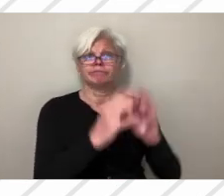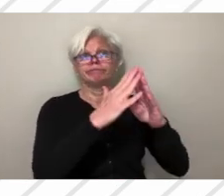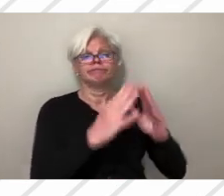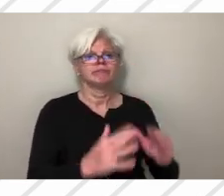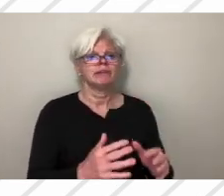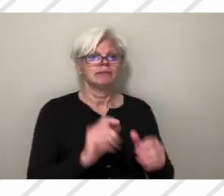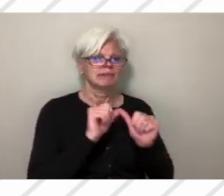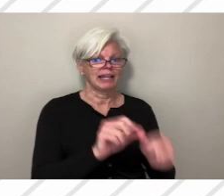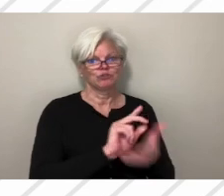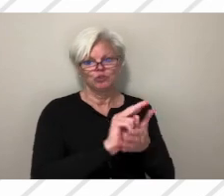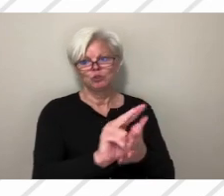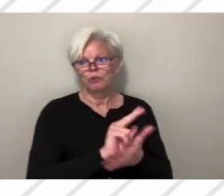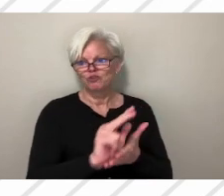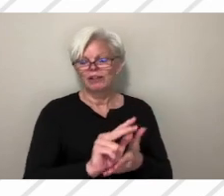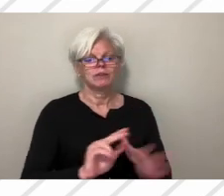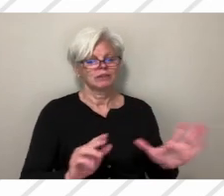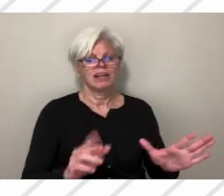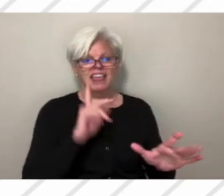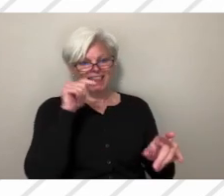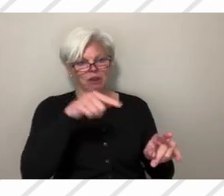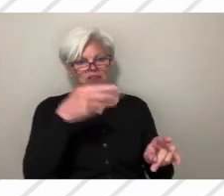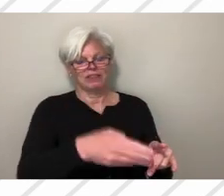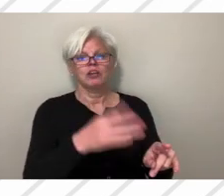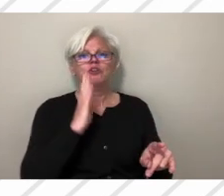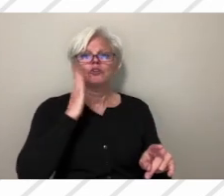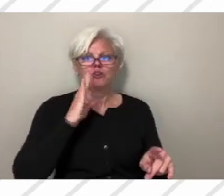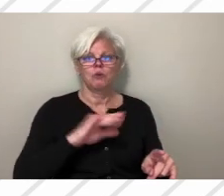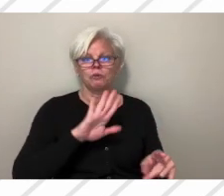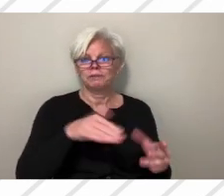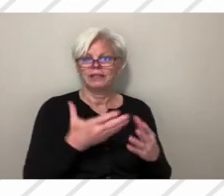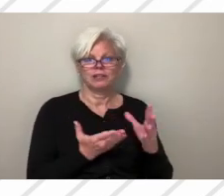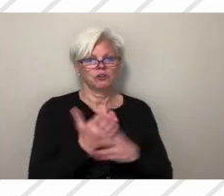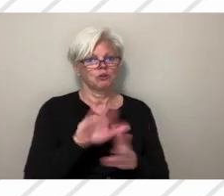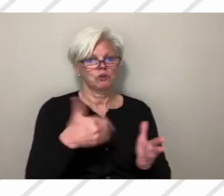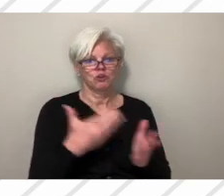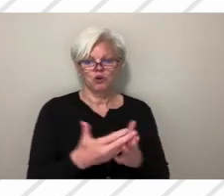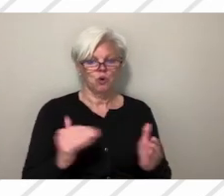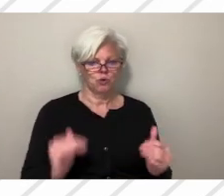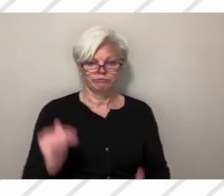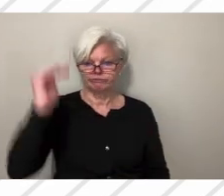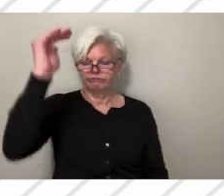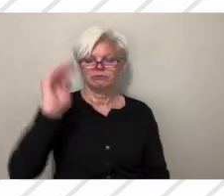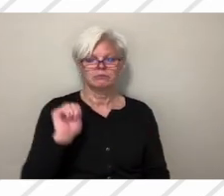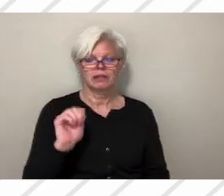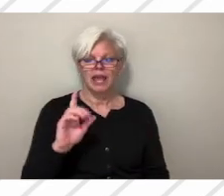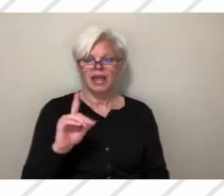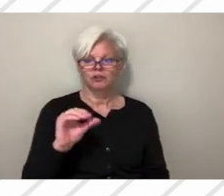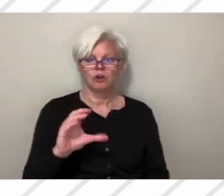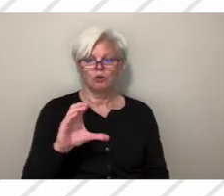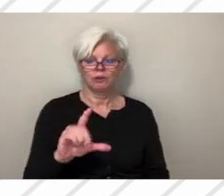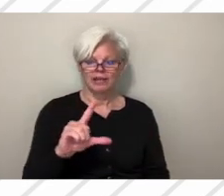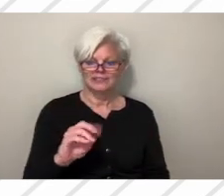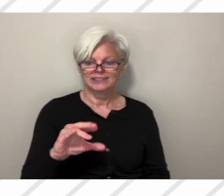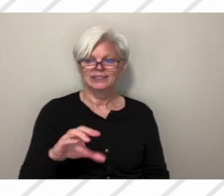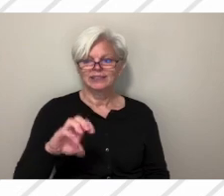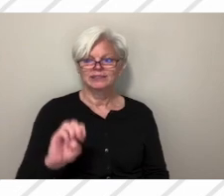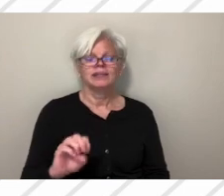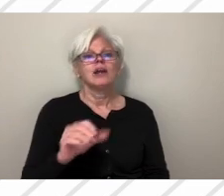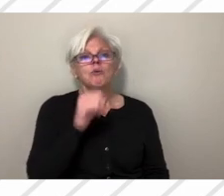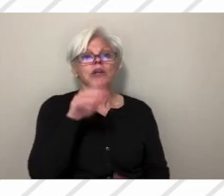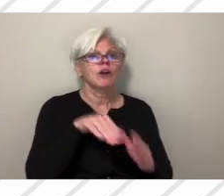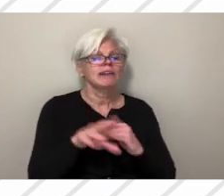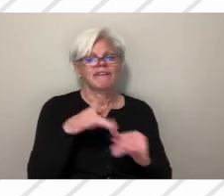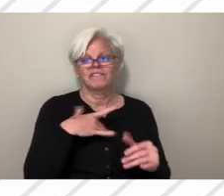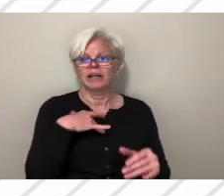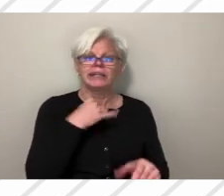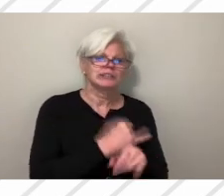space where you know it will be there for your entire adolescence, and where you could come in, and it doesn't feel like an institution. It doesn't feel like a